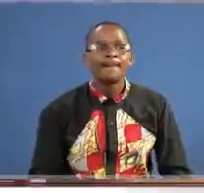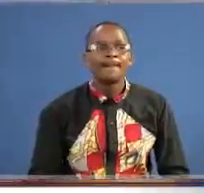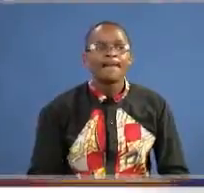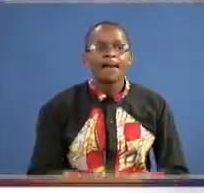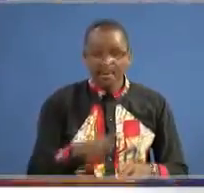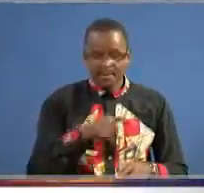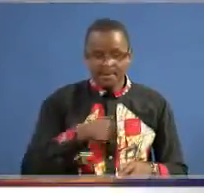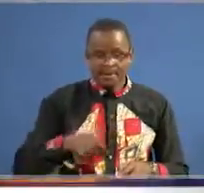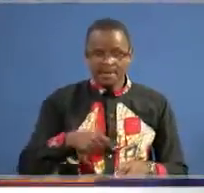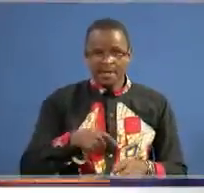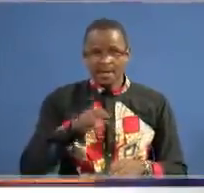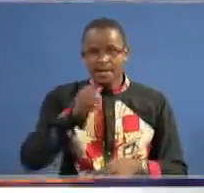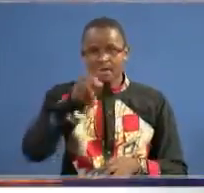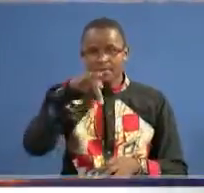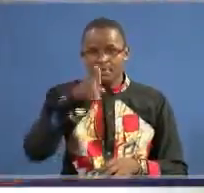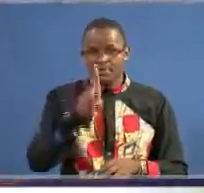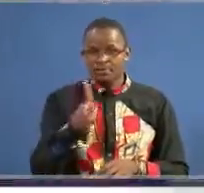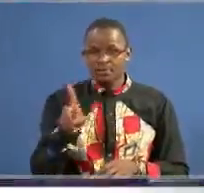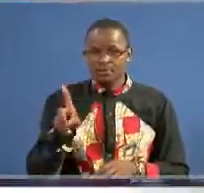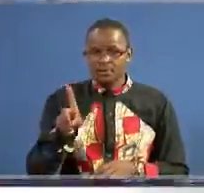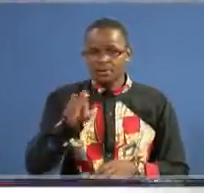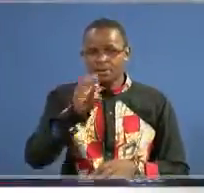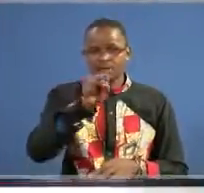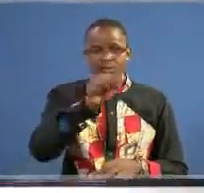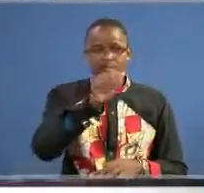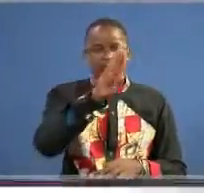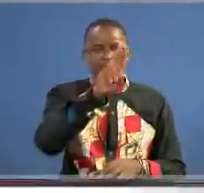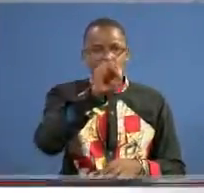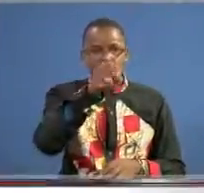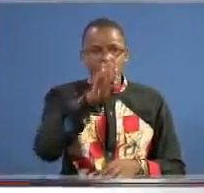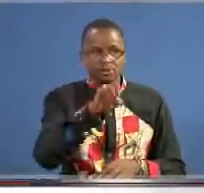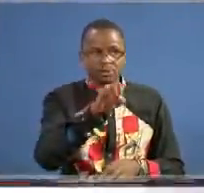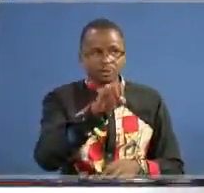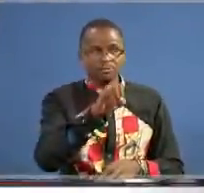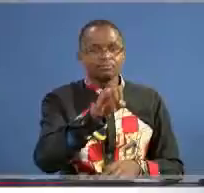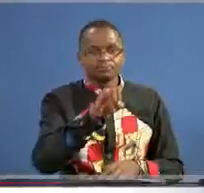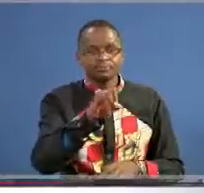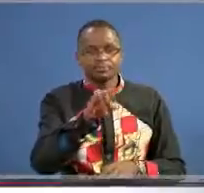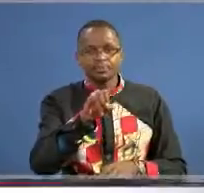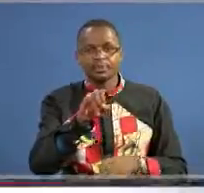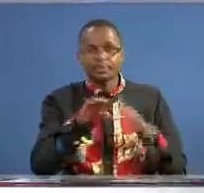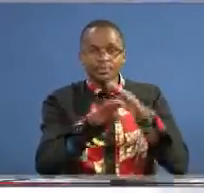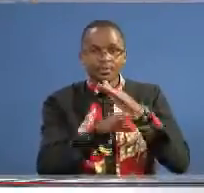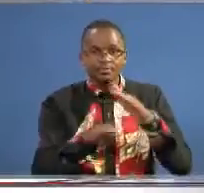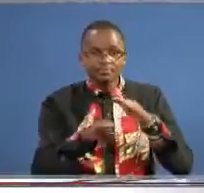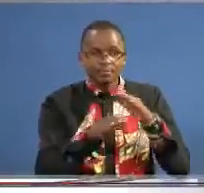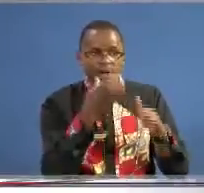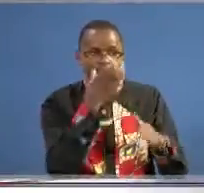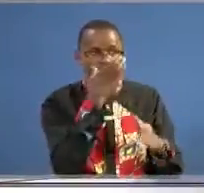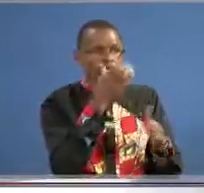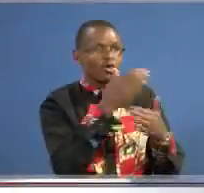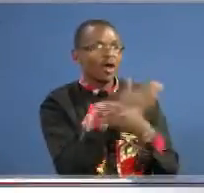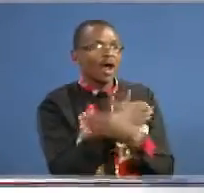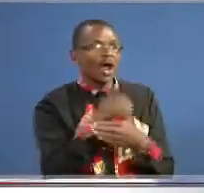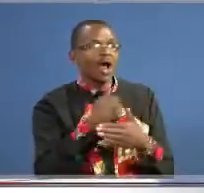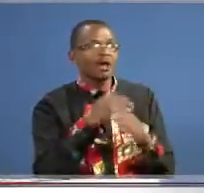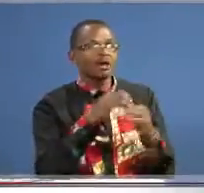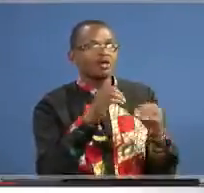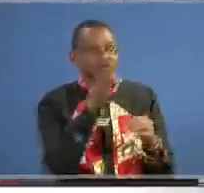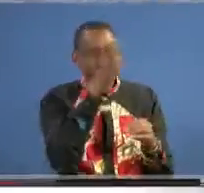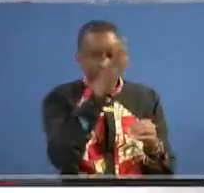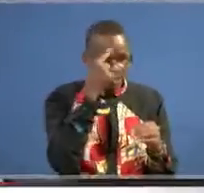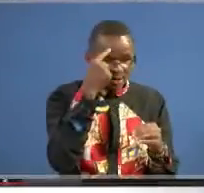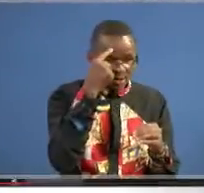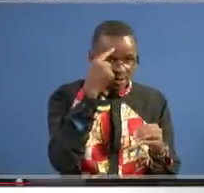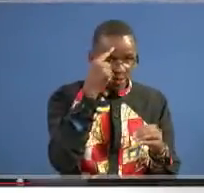Malindi MP Aisha Jumwa and his Msambweni counterpart Suleiman Dori dalliance with Deputy President William Ruto has no doubt dealt them